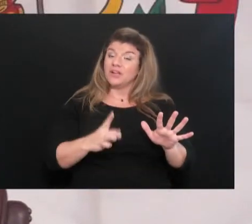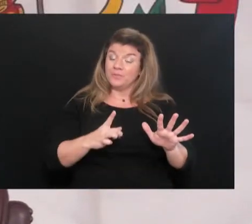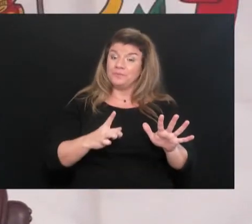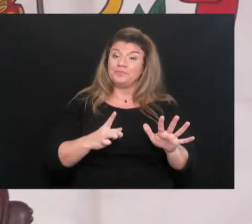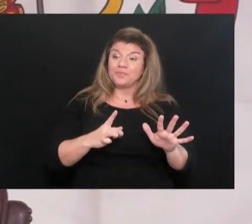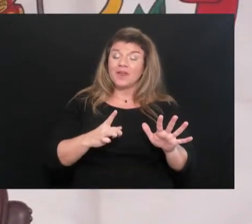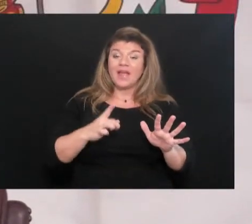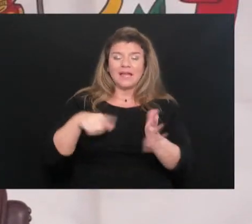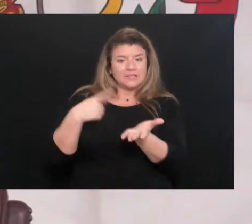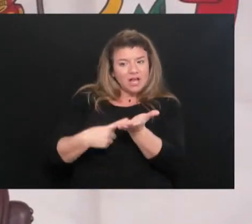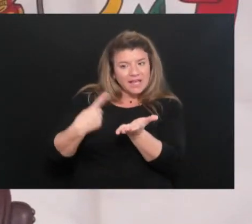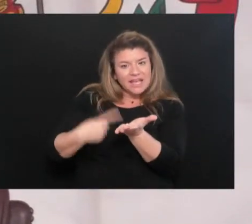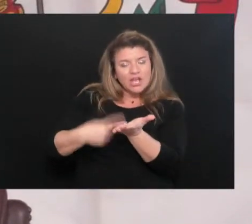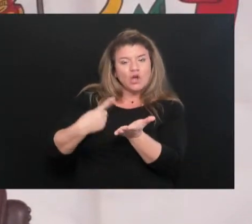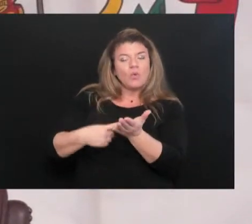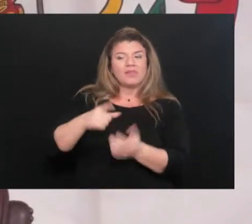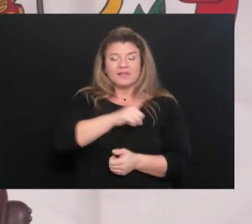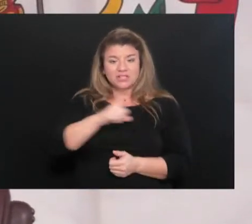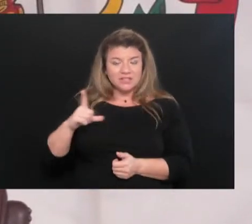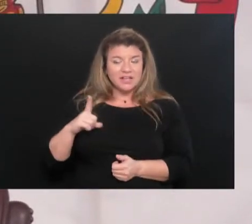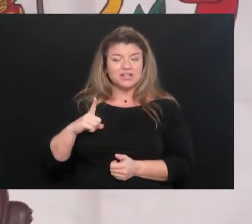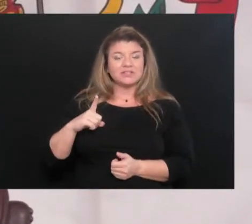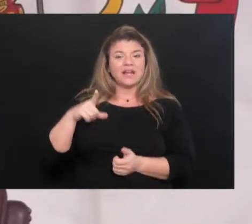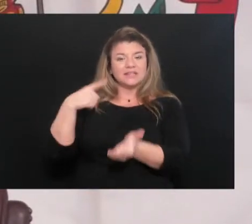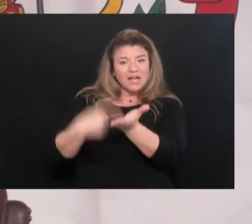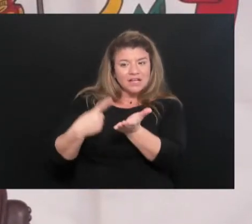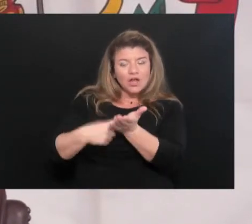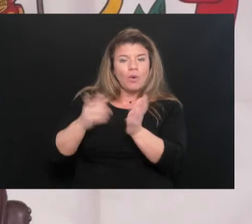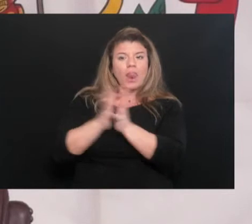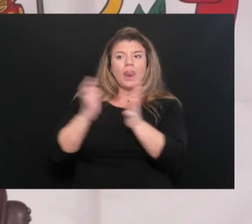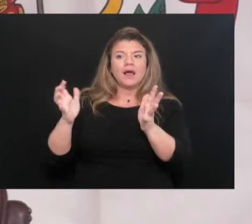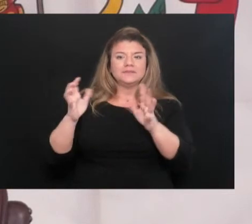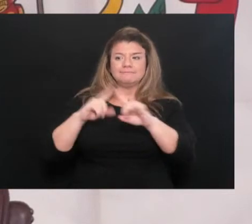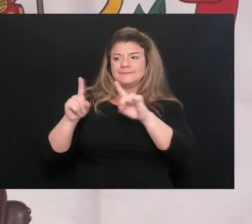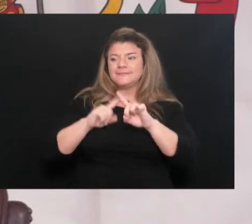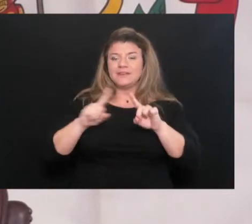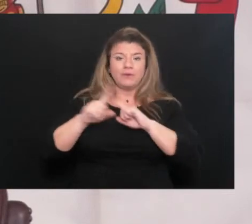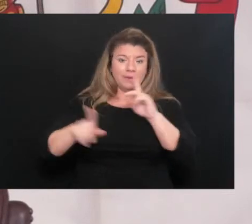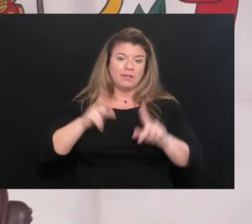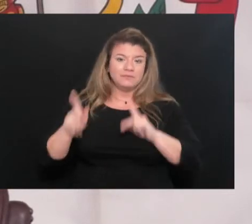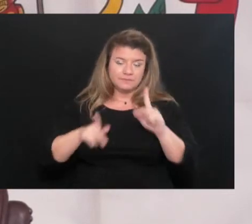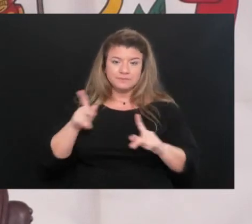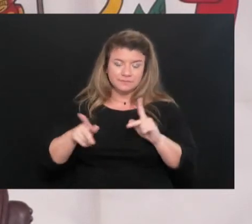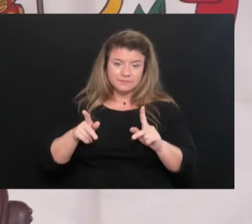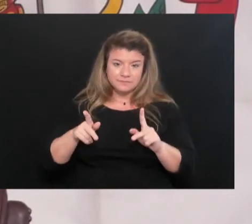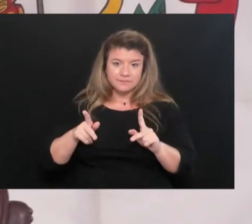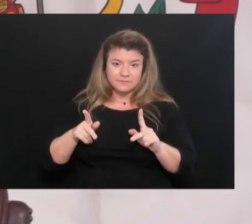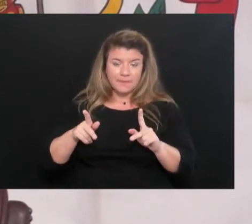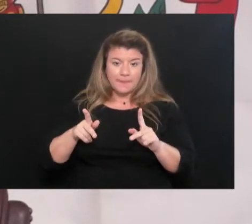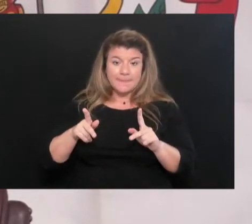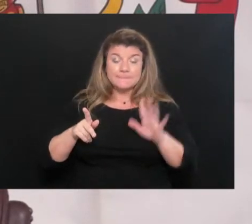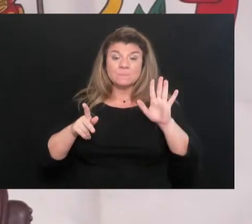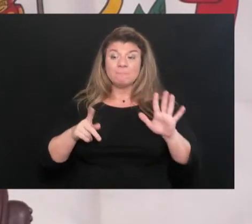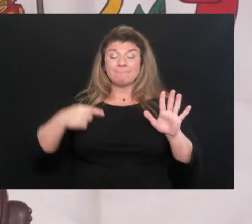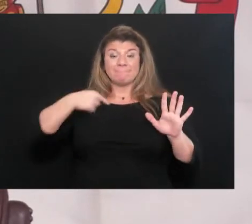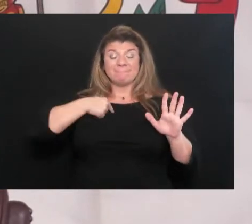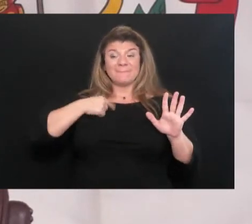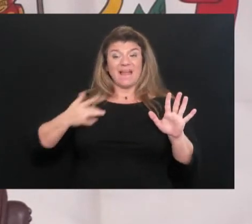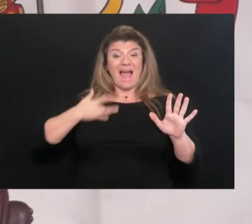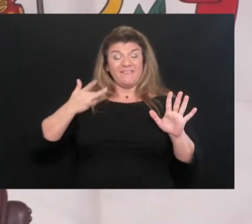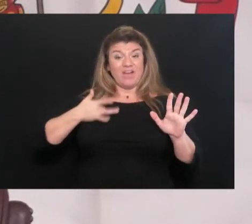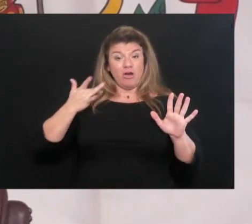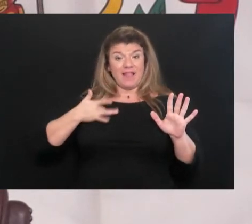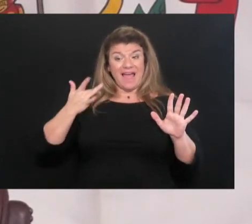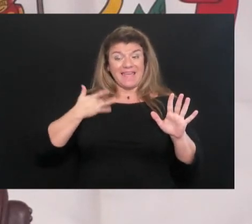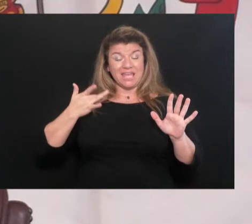In talking with legislatures and talking with lots of different folks, I felt like that it